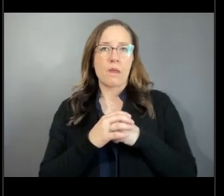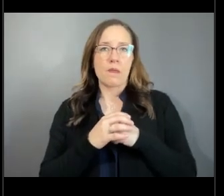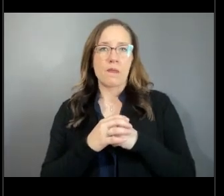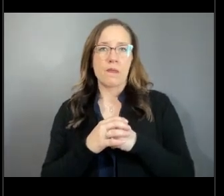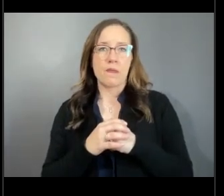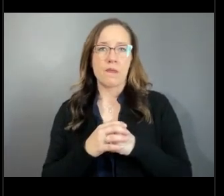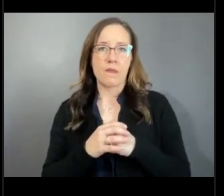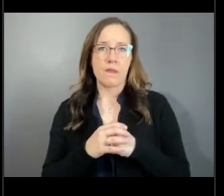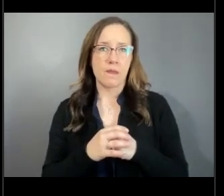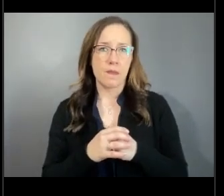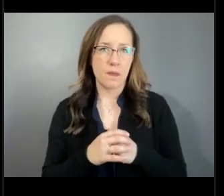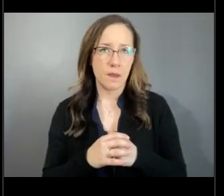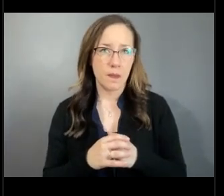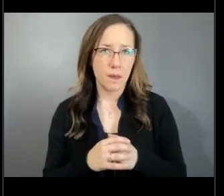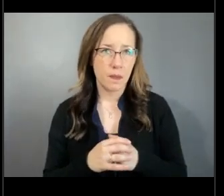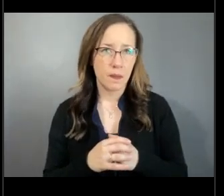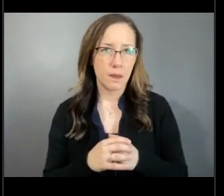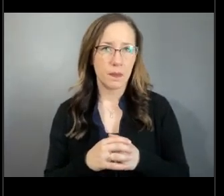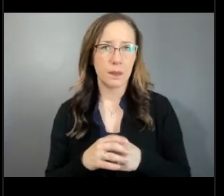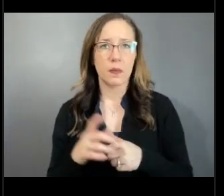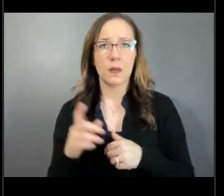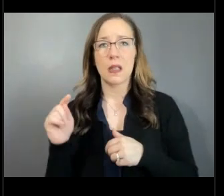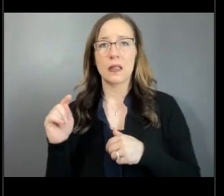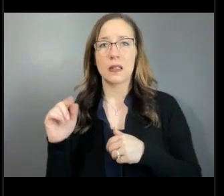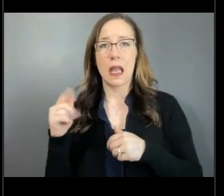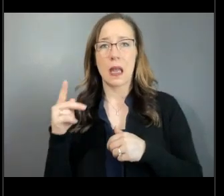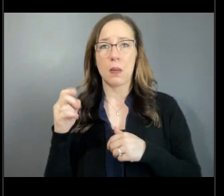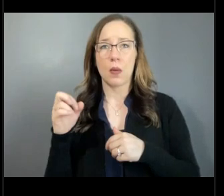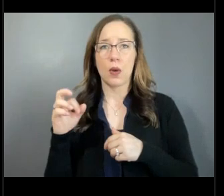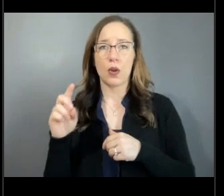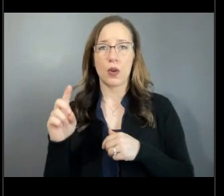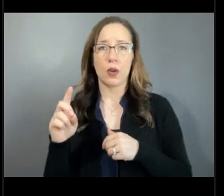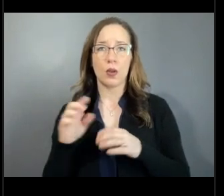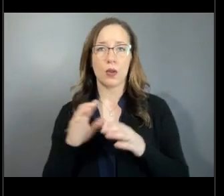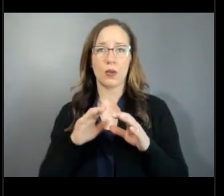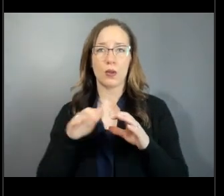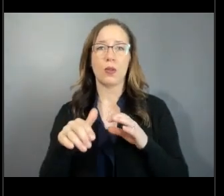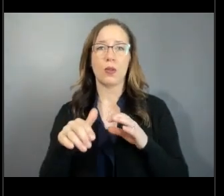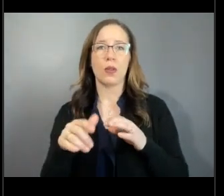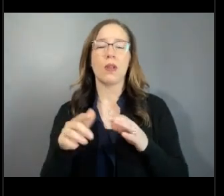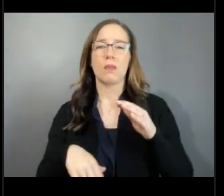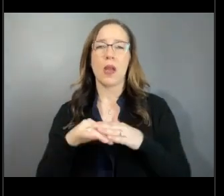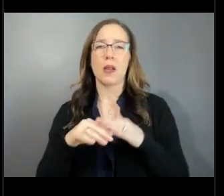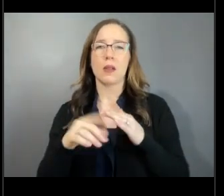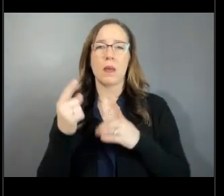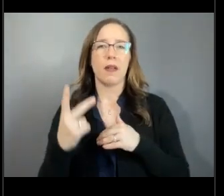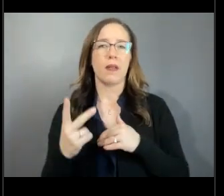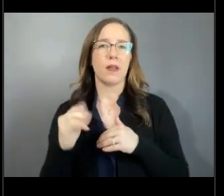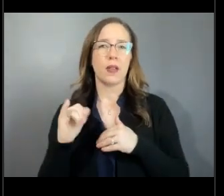When a tapered threshold is used, the maximum height is a 1/2 inch.